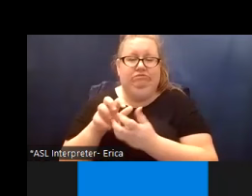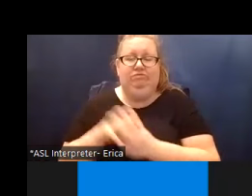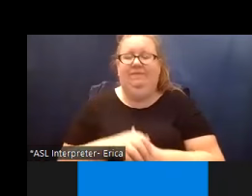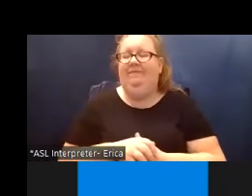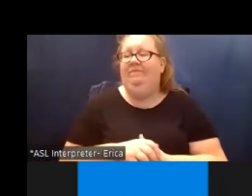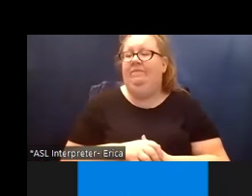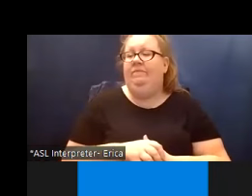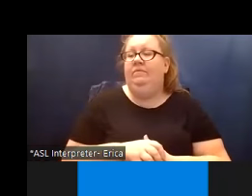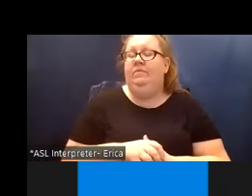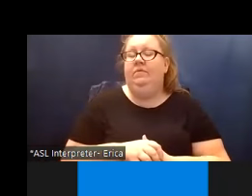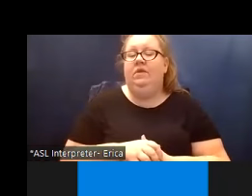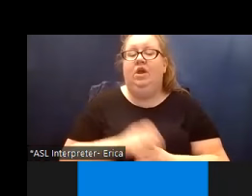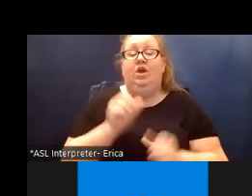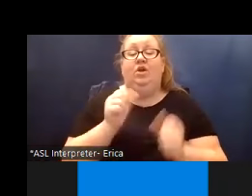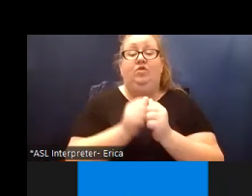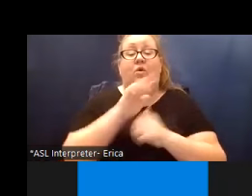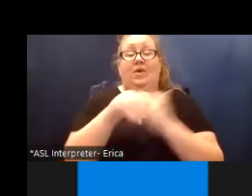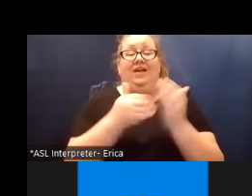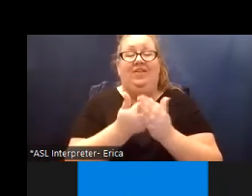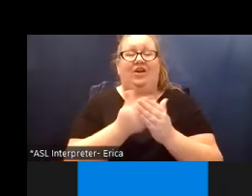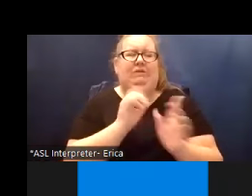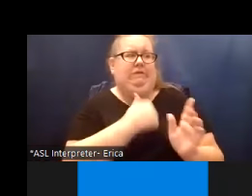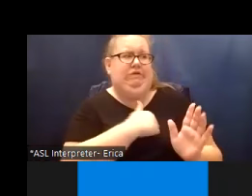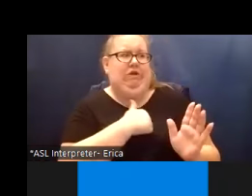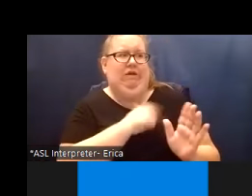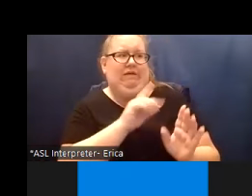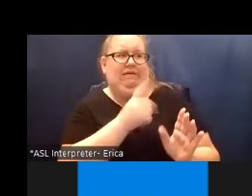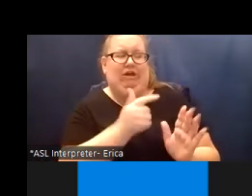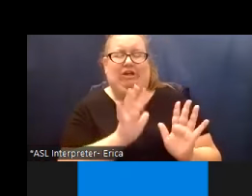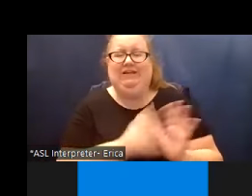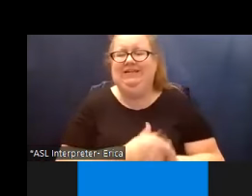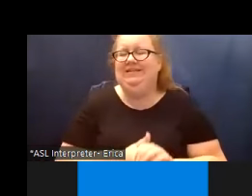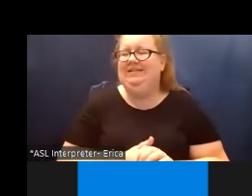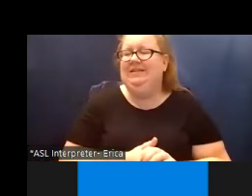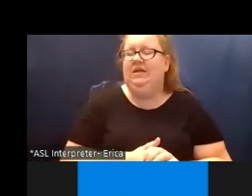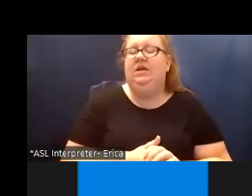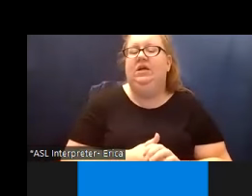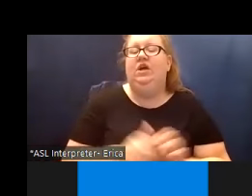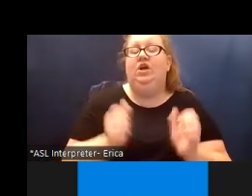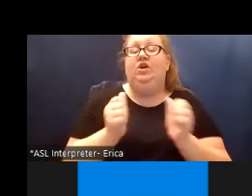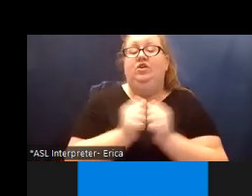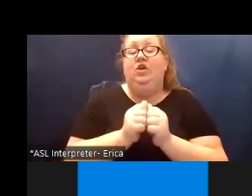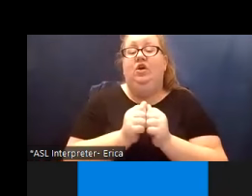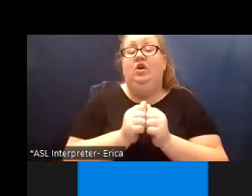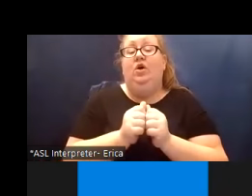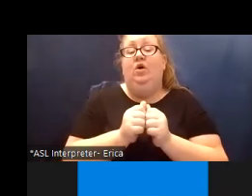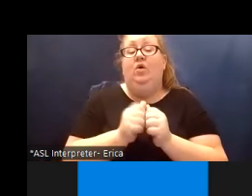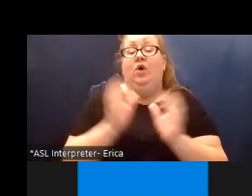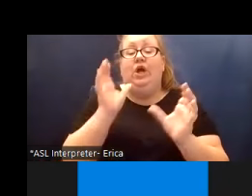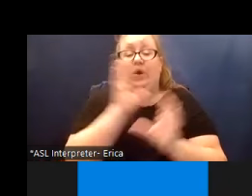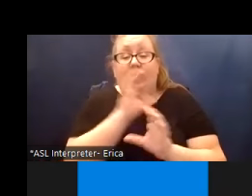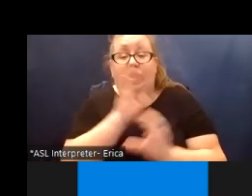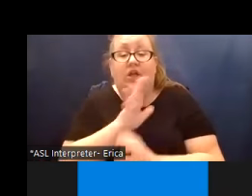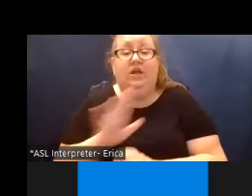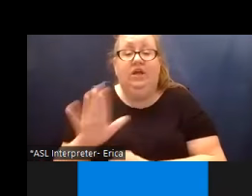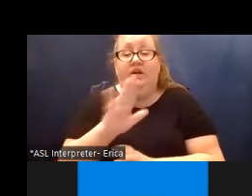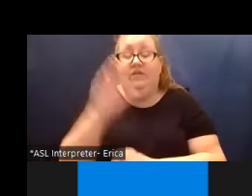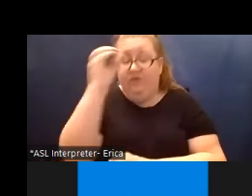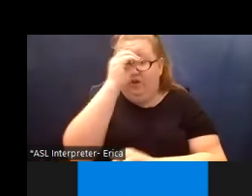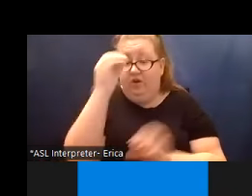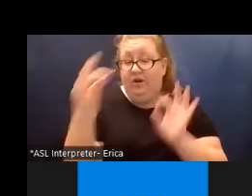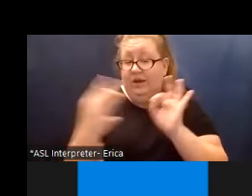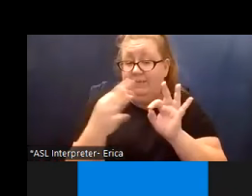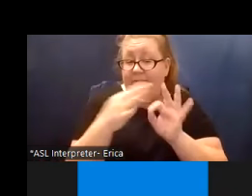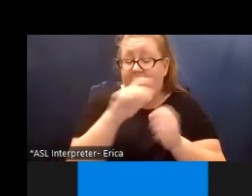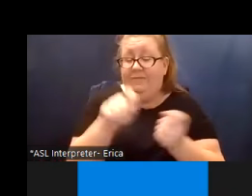So with all of these scenarios, sorry, the background noise, we're looking for input on, some specific